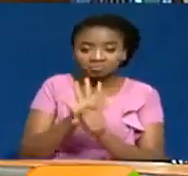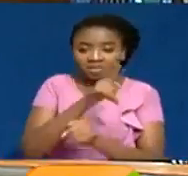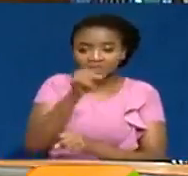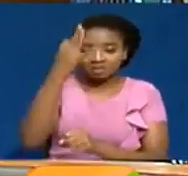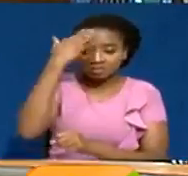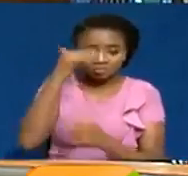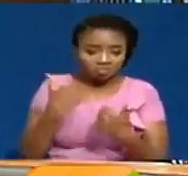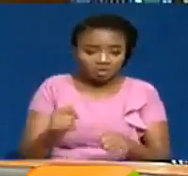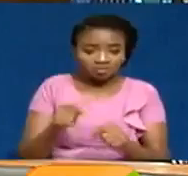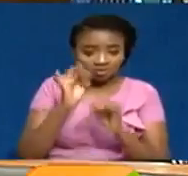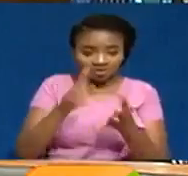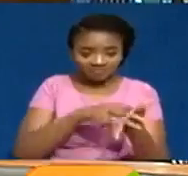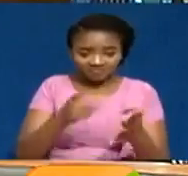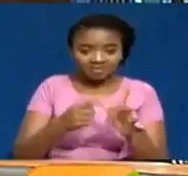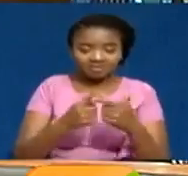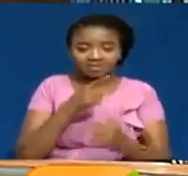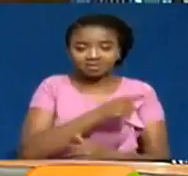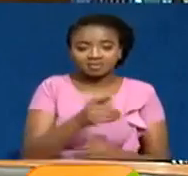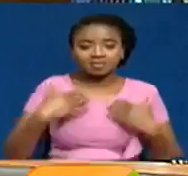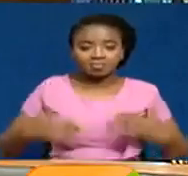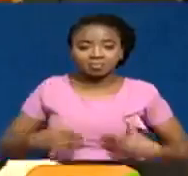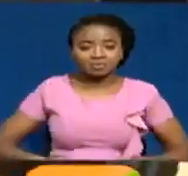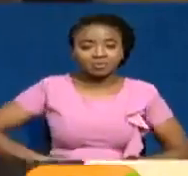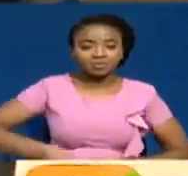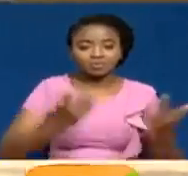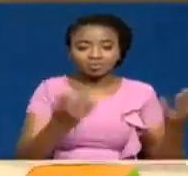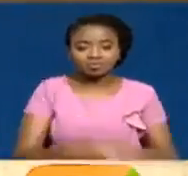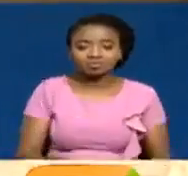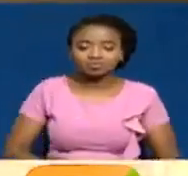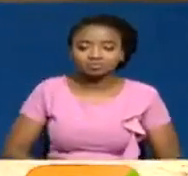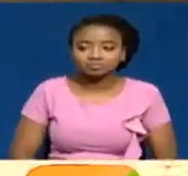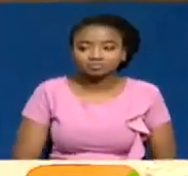which the bodies will be interred.